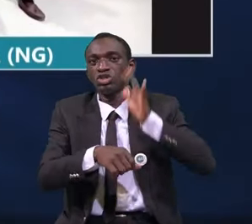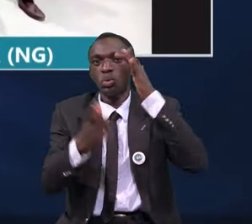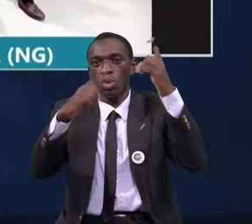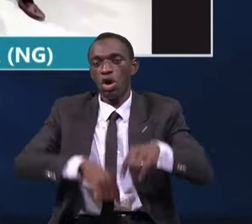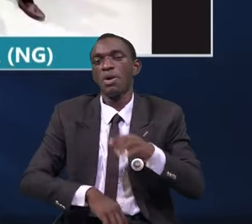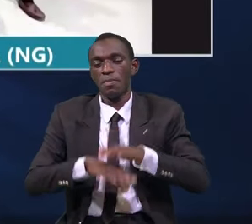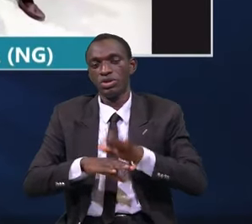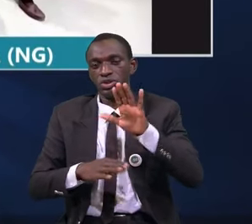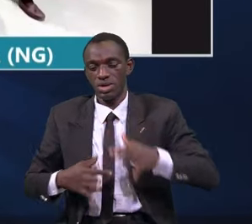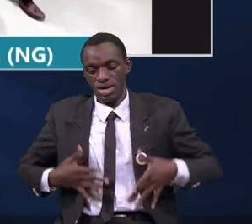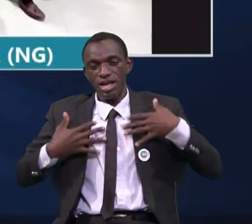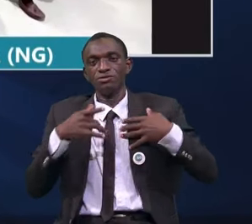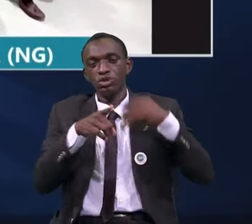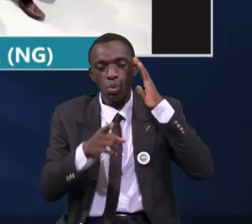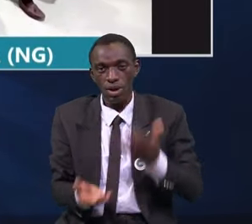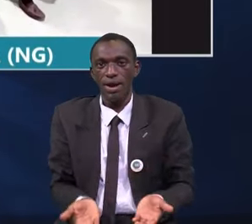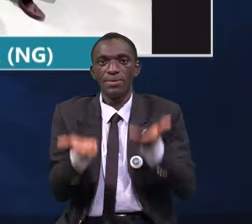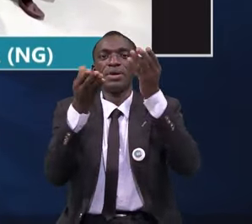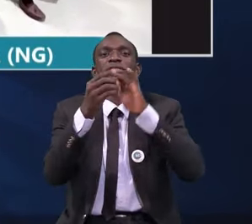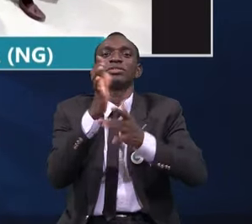will arise.